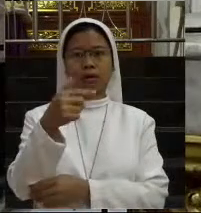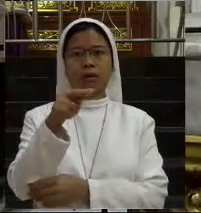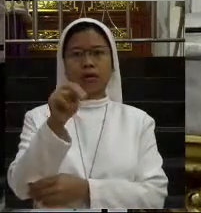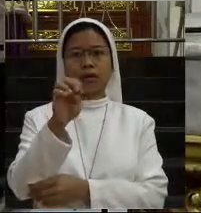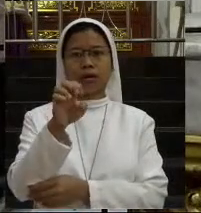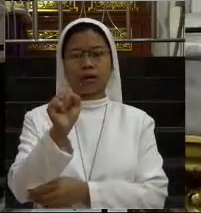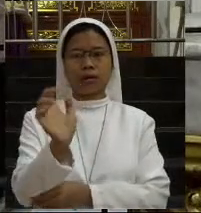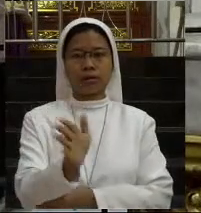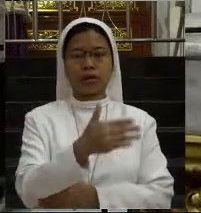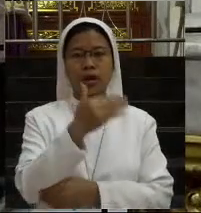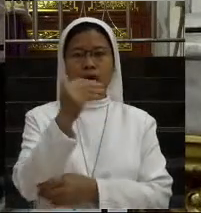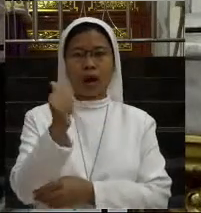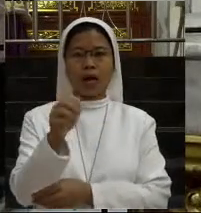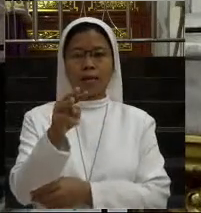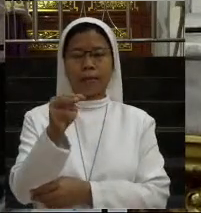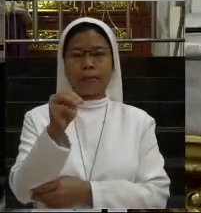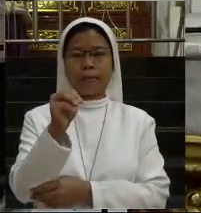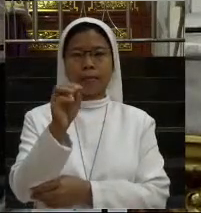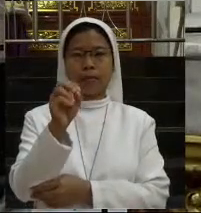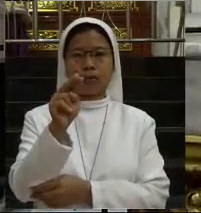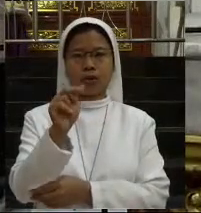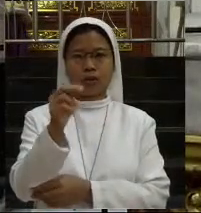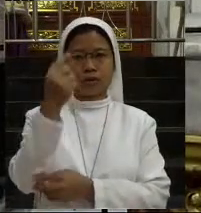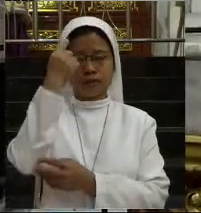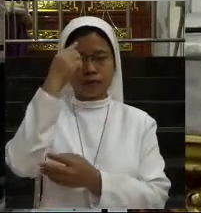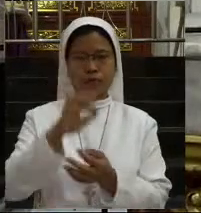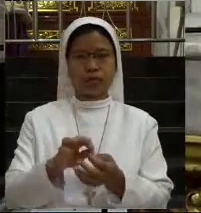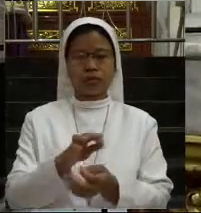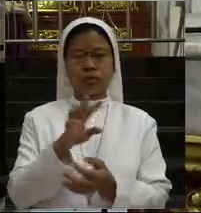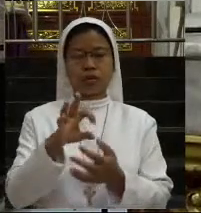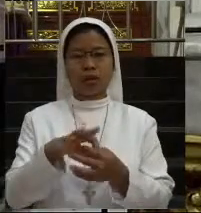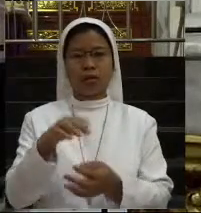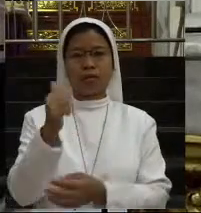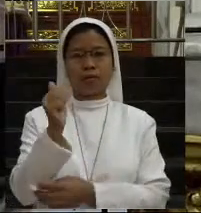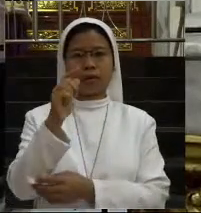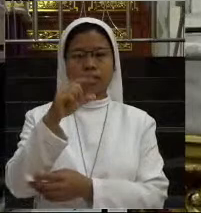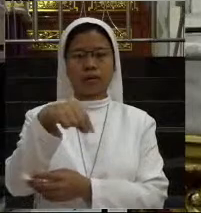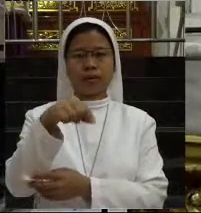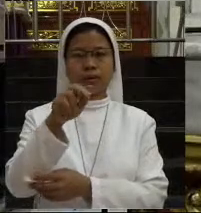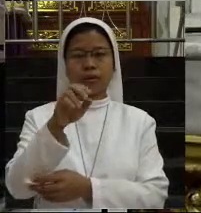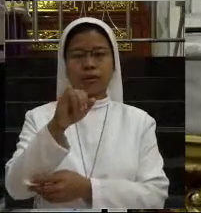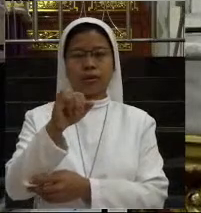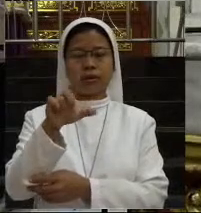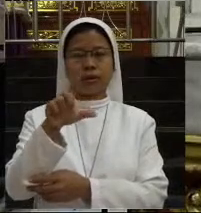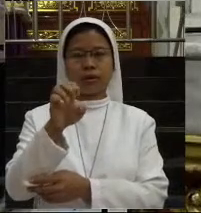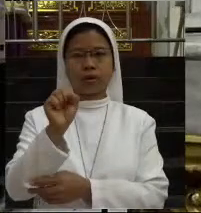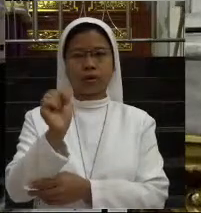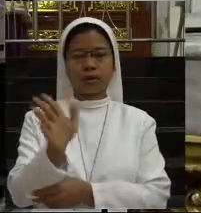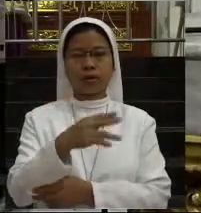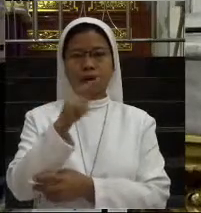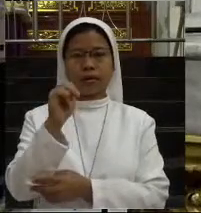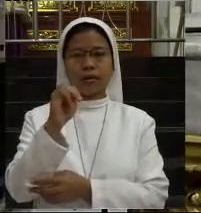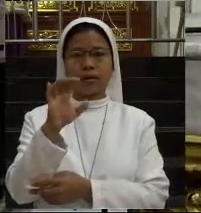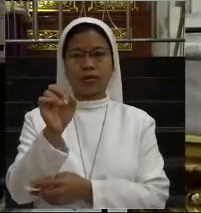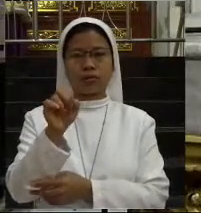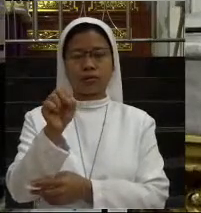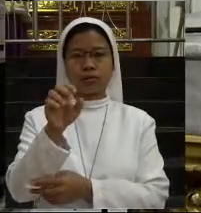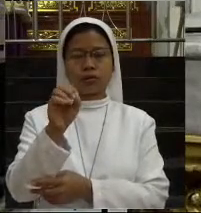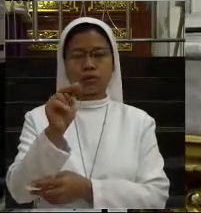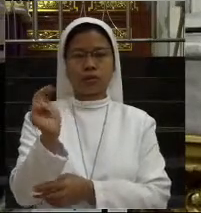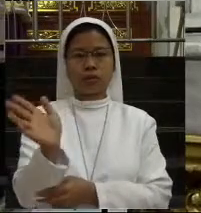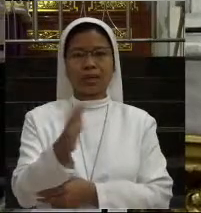Amon. For the souls of Aquiles, Cheng Yong, Nixon,